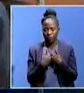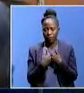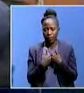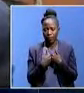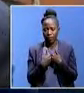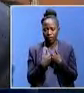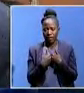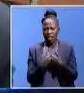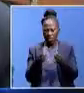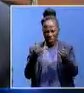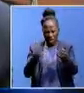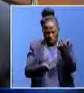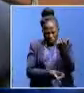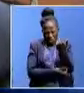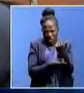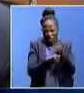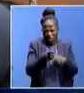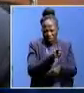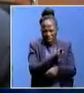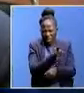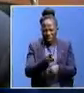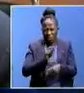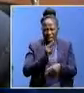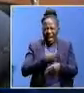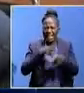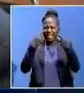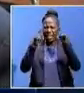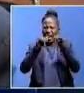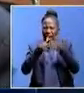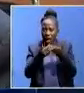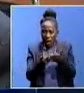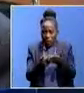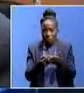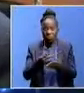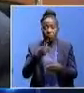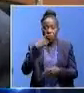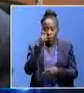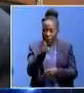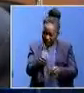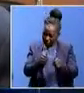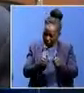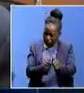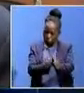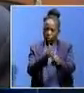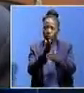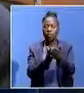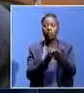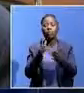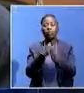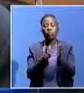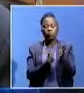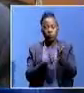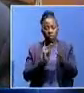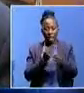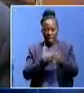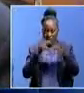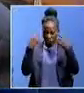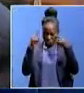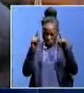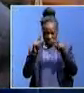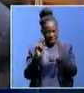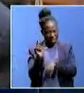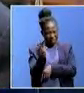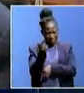But in bringing that development, there are certain fundamentals that we have to achieve. The first one, which you have referred to,